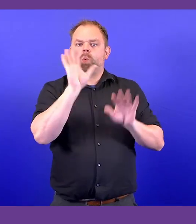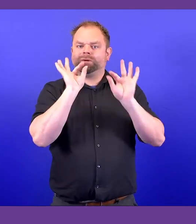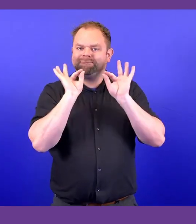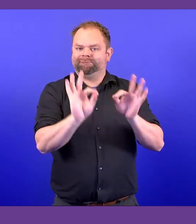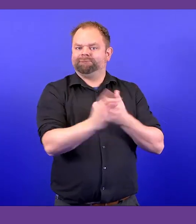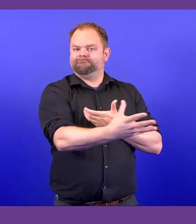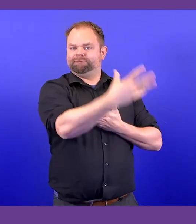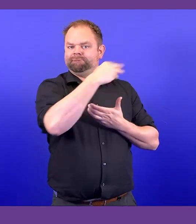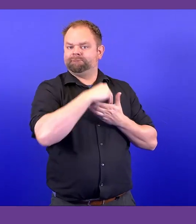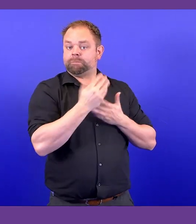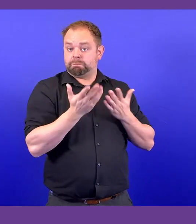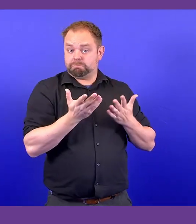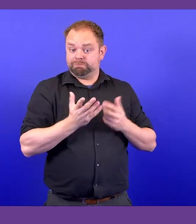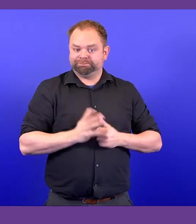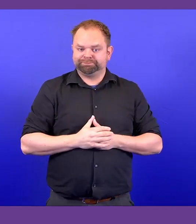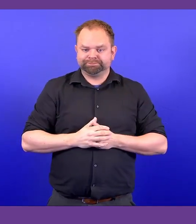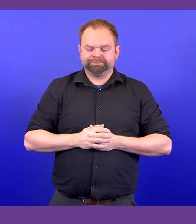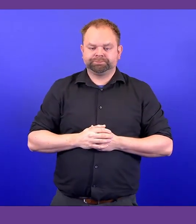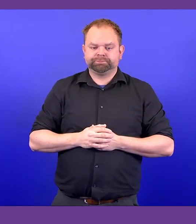start,